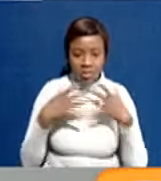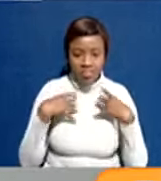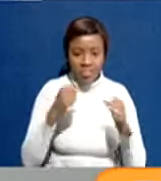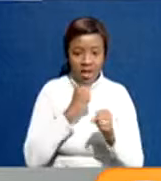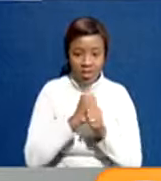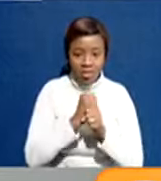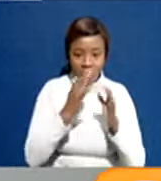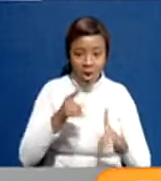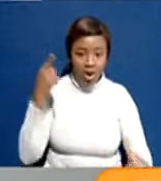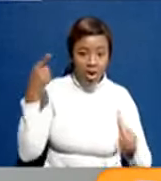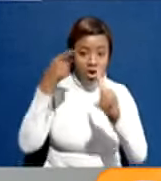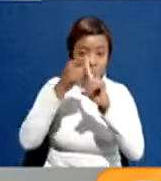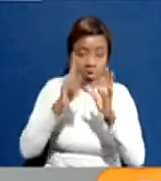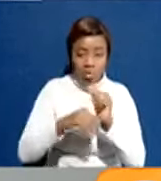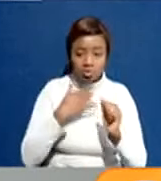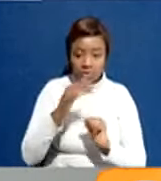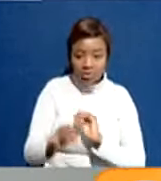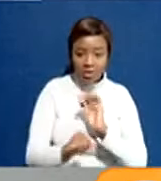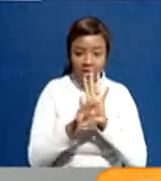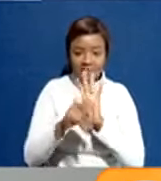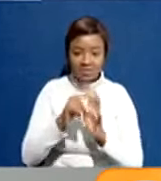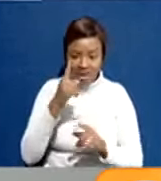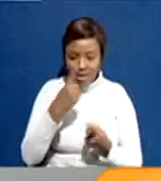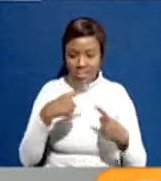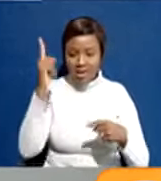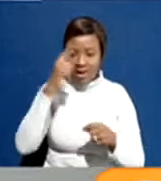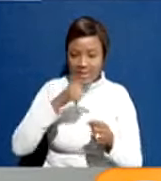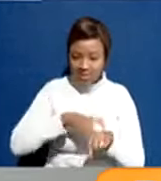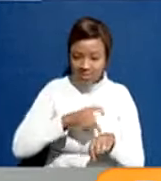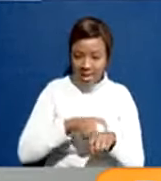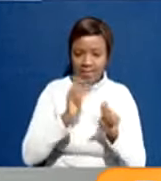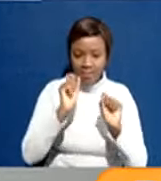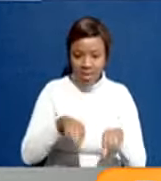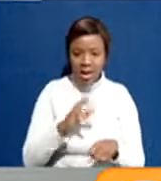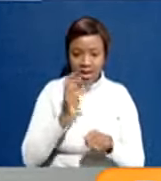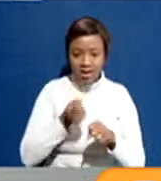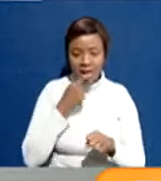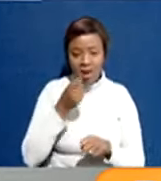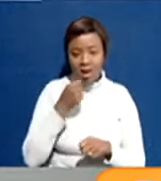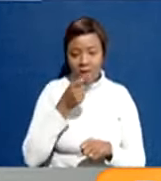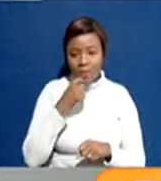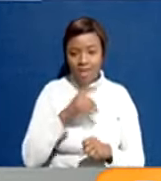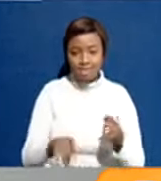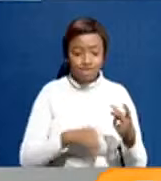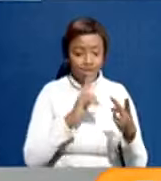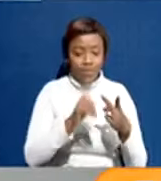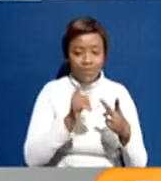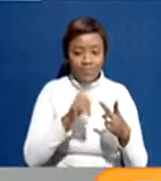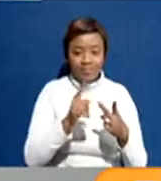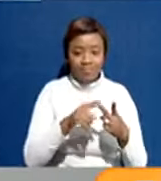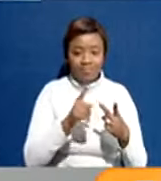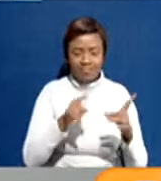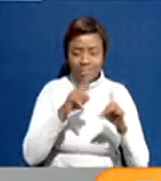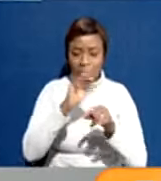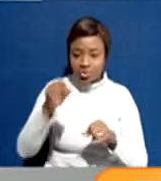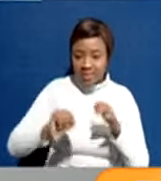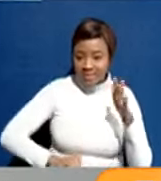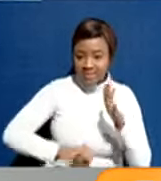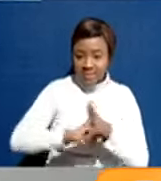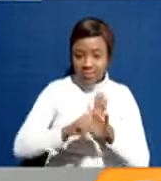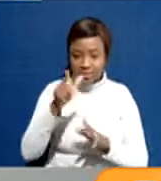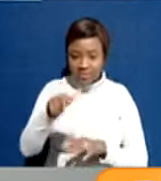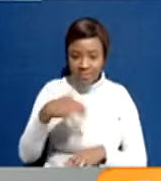worker to identify the most suitable time when they can actually take their medication. Number two, it supports the